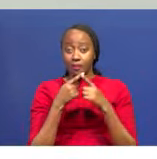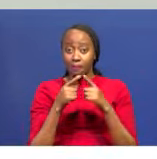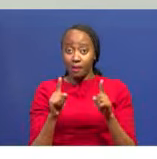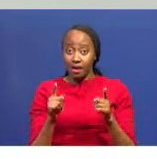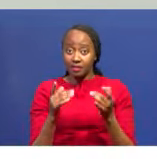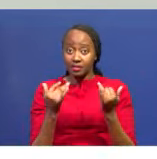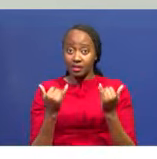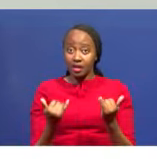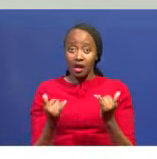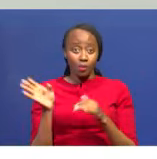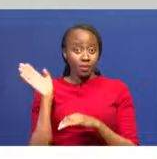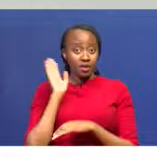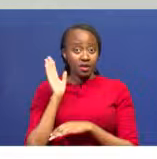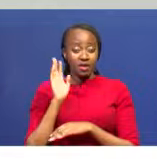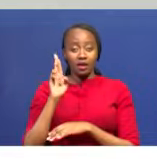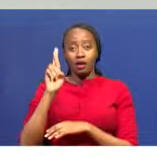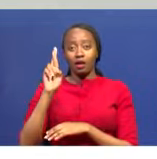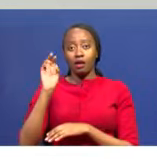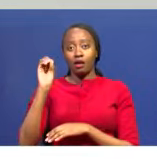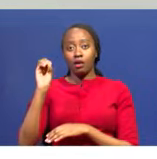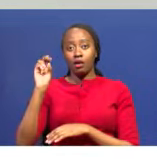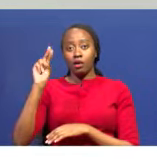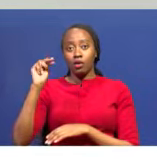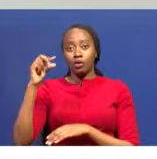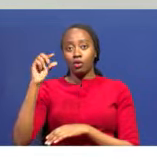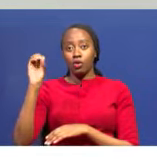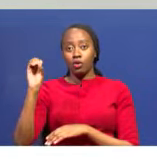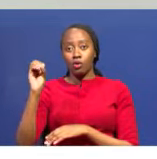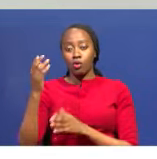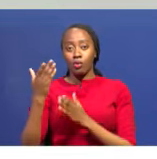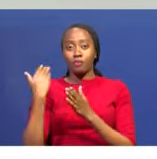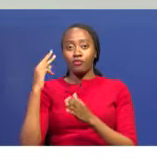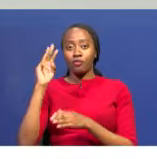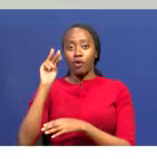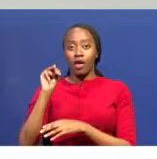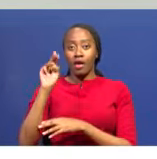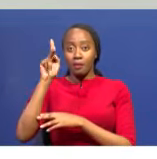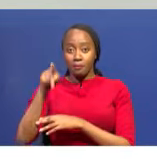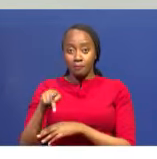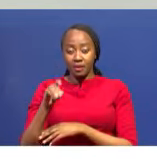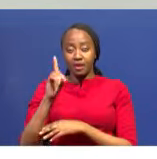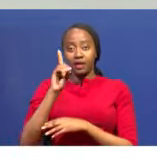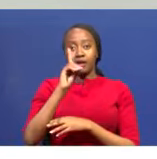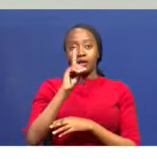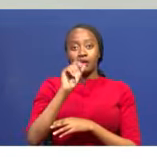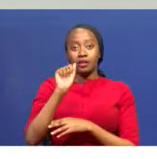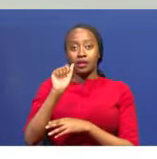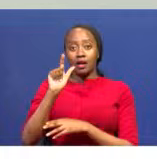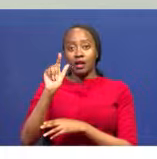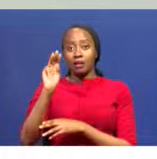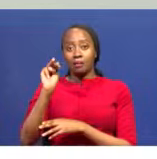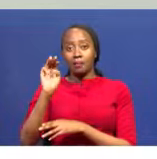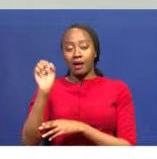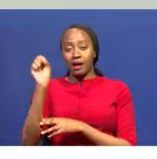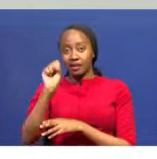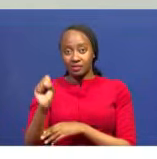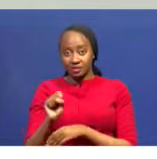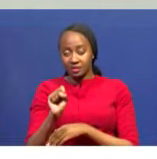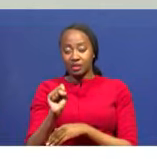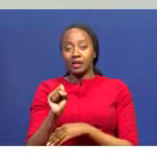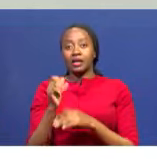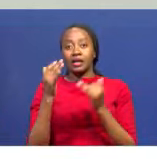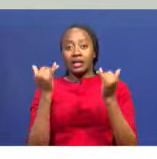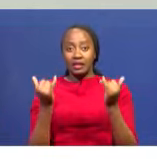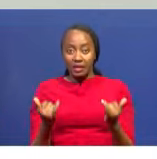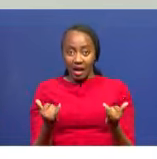the former Rongo Member of Parliament that is Dalmas Otieno Requiem Mass is currently ongoing at